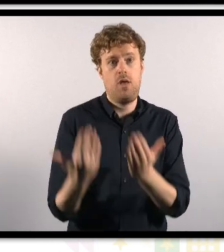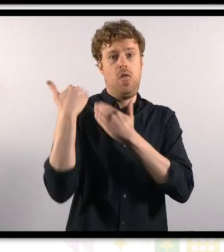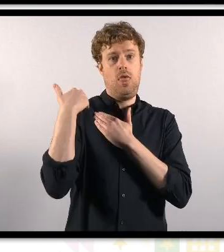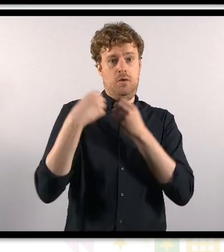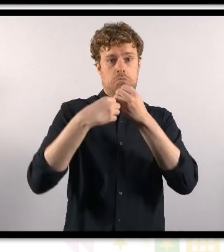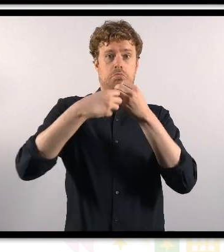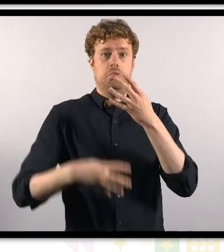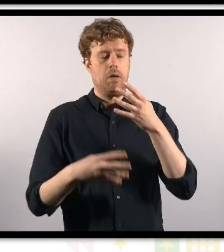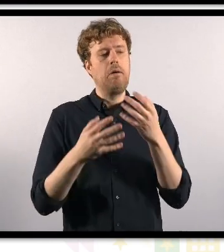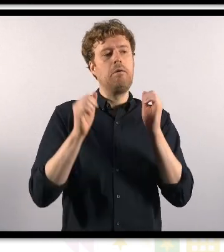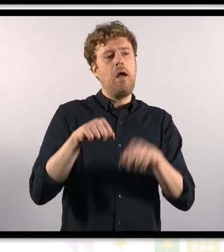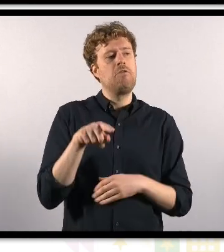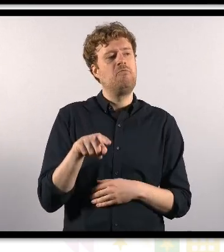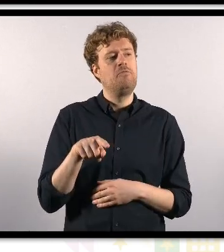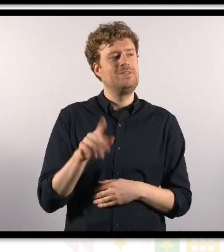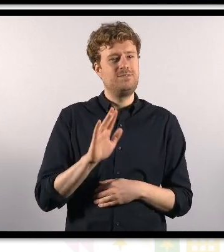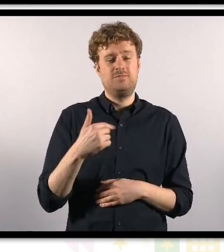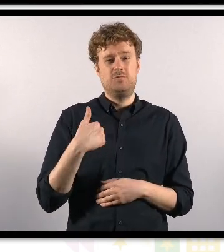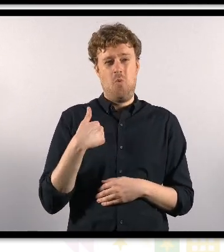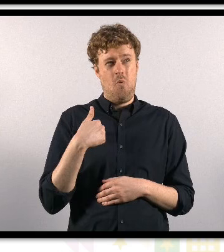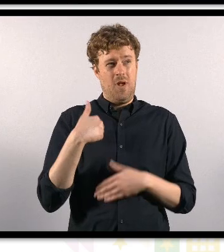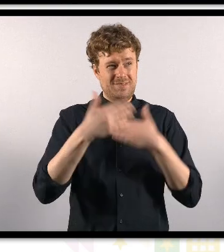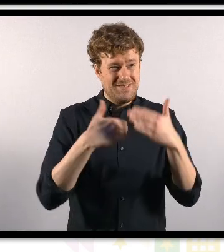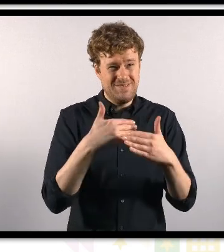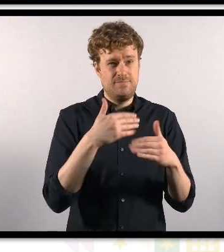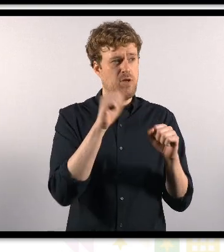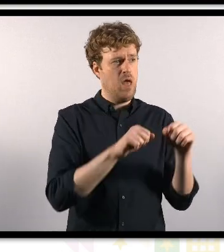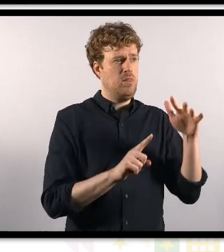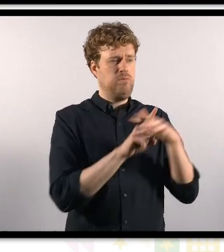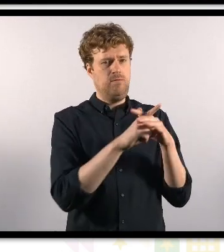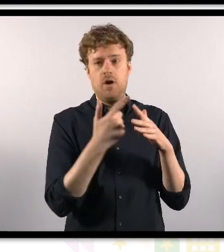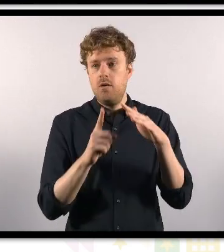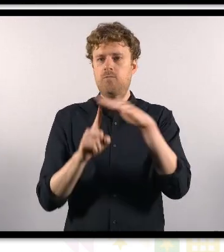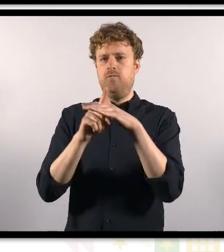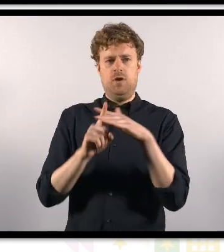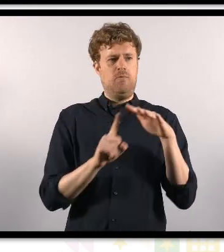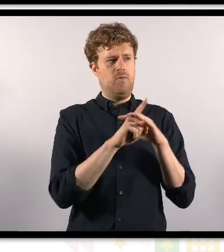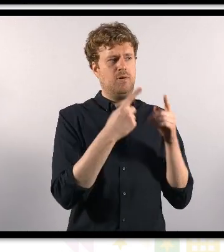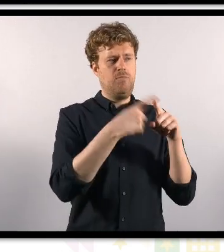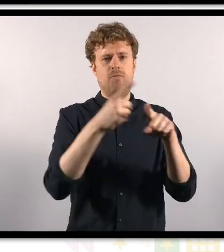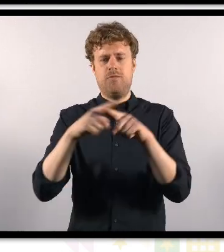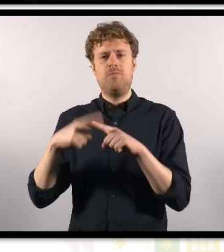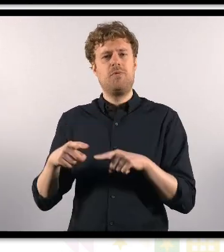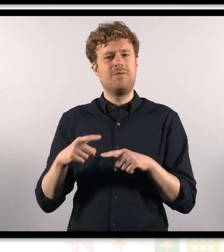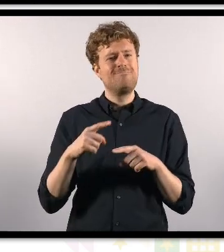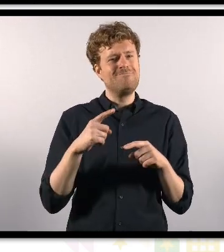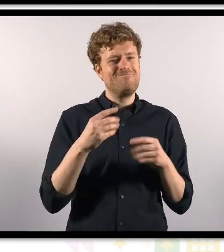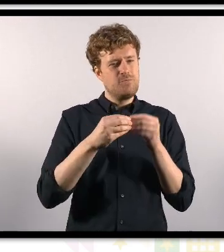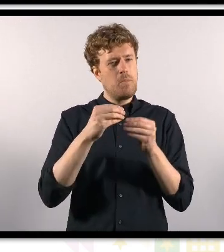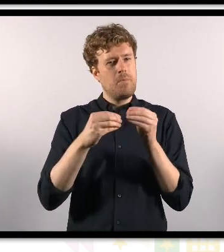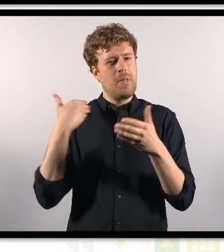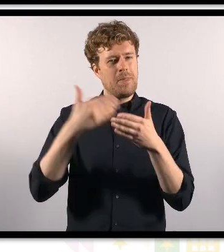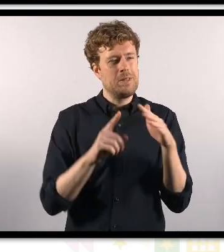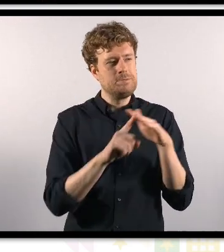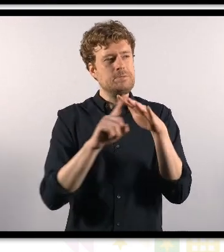way, give very crisp context, then it becomes a little bit more deterministic.